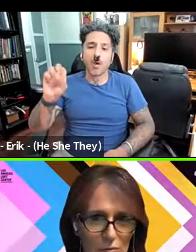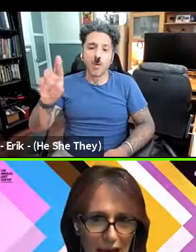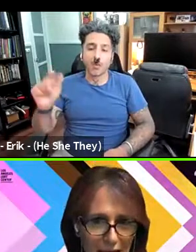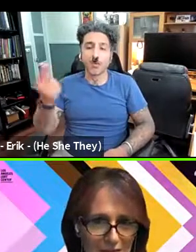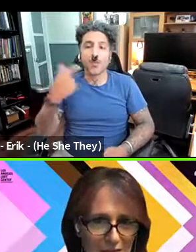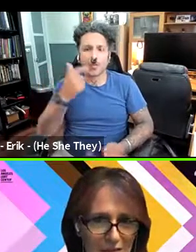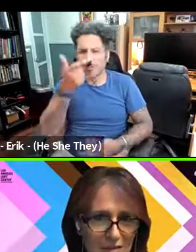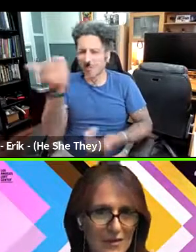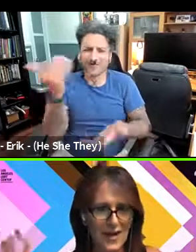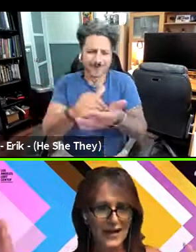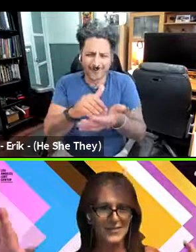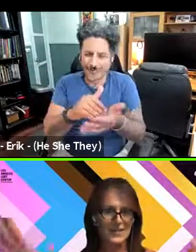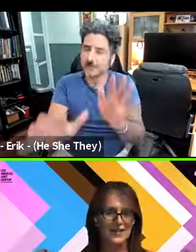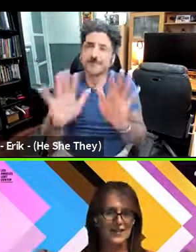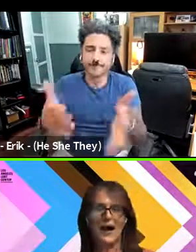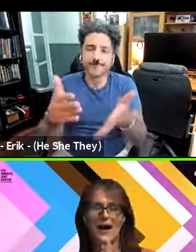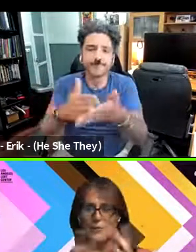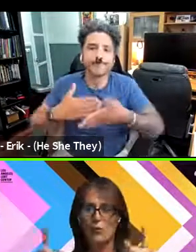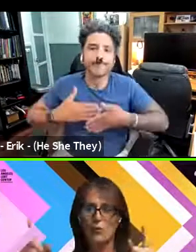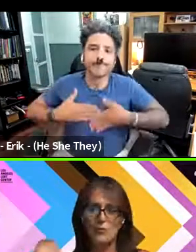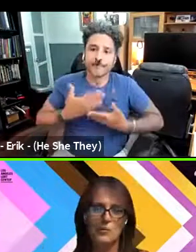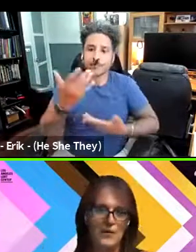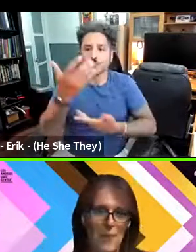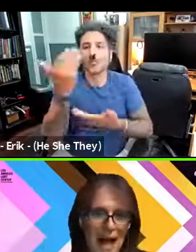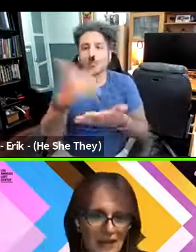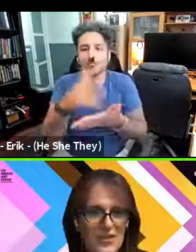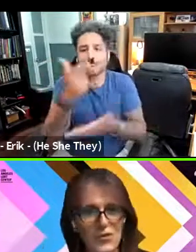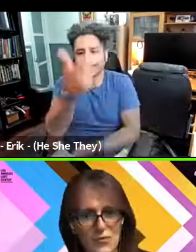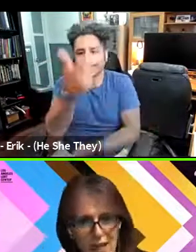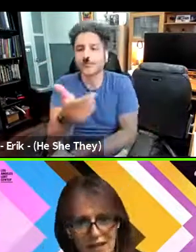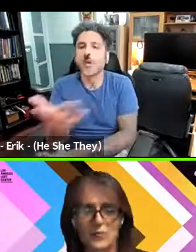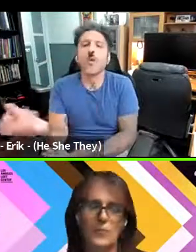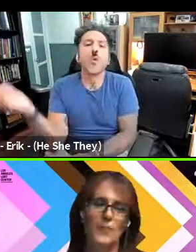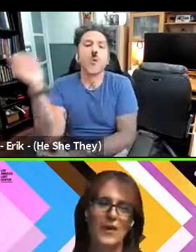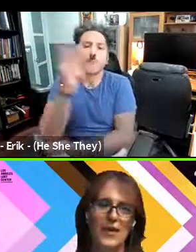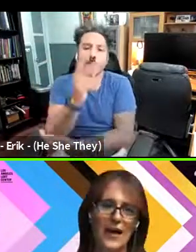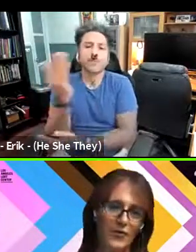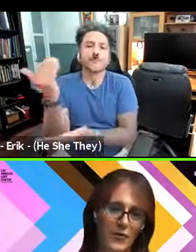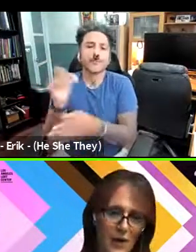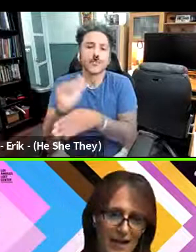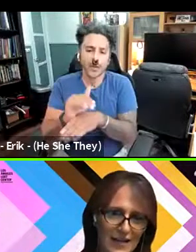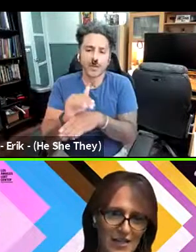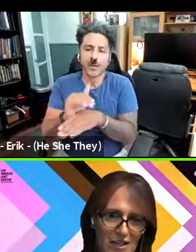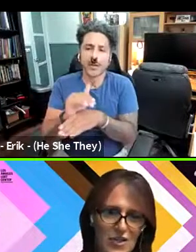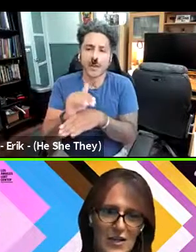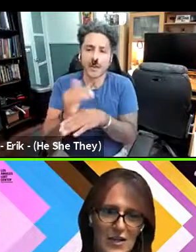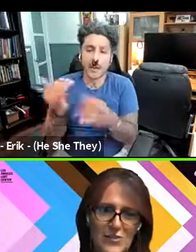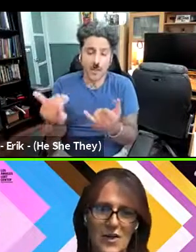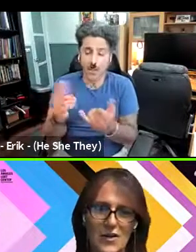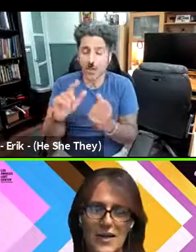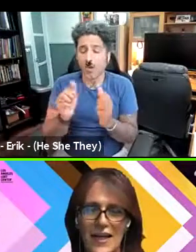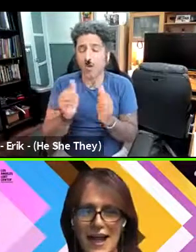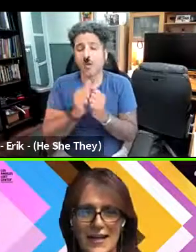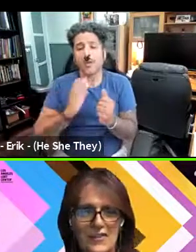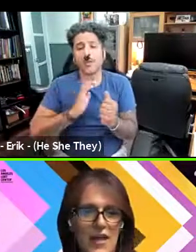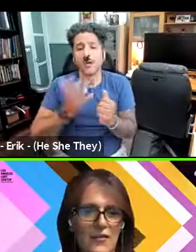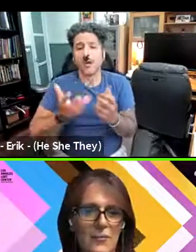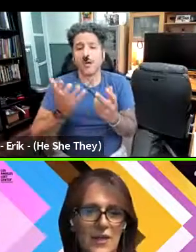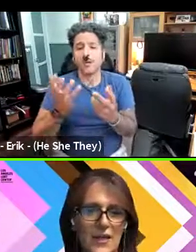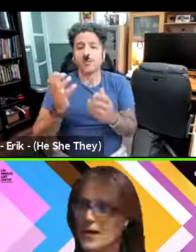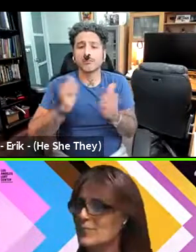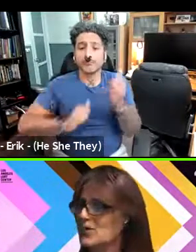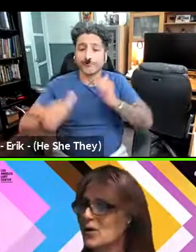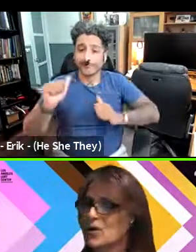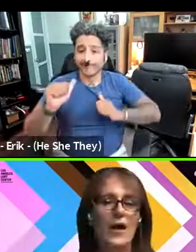do that. All right. We will be back tonight with our variety show starting at